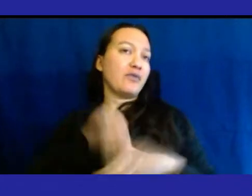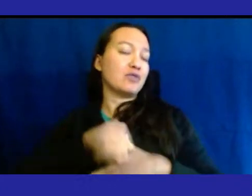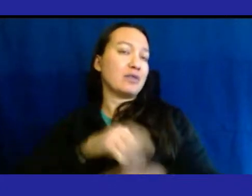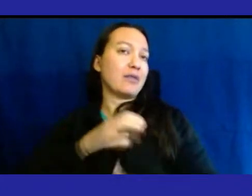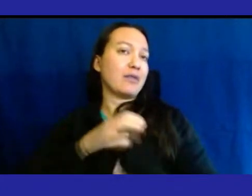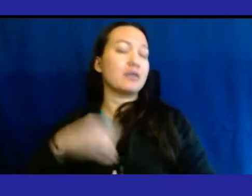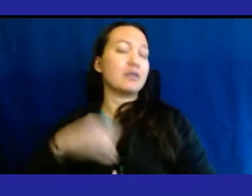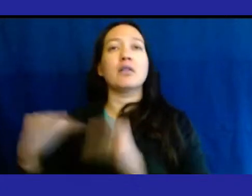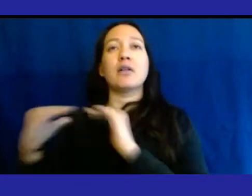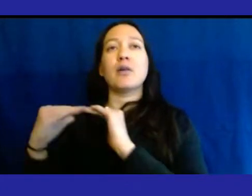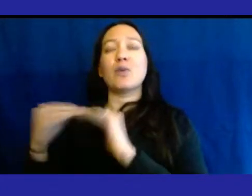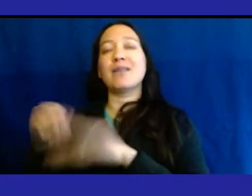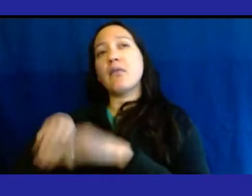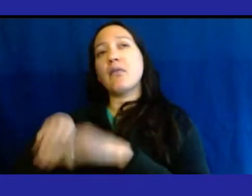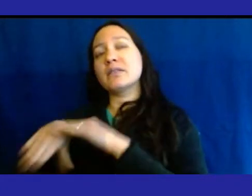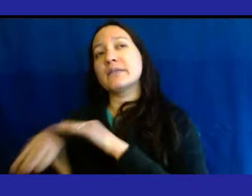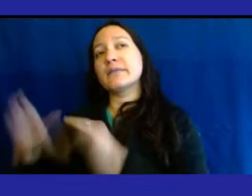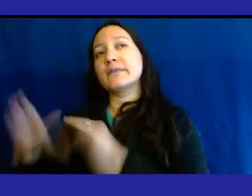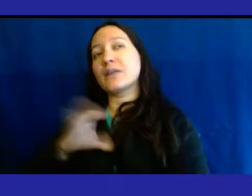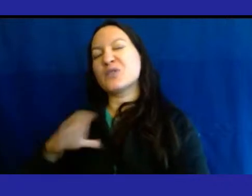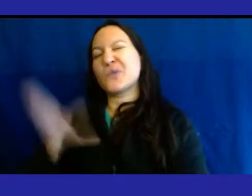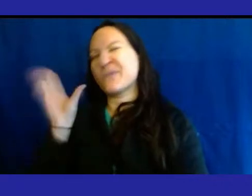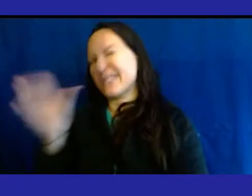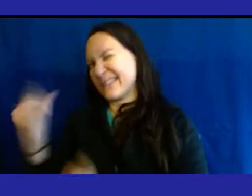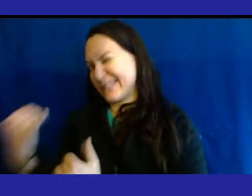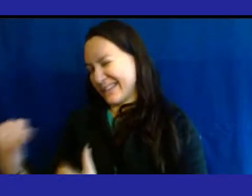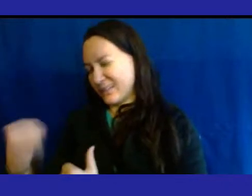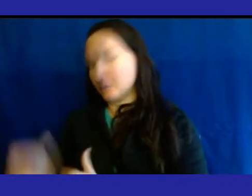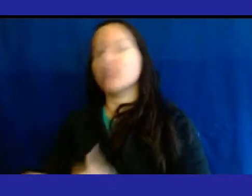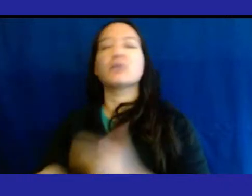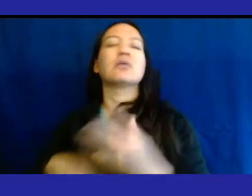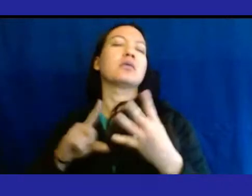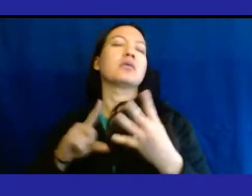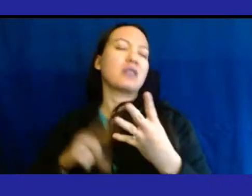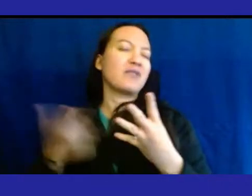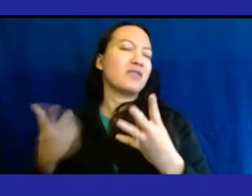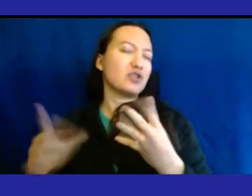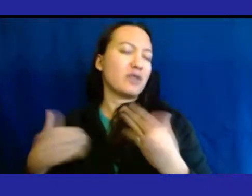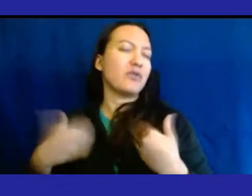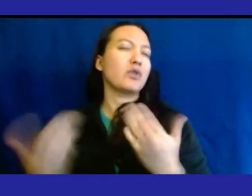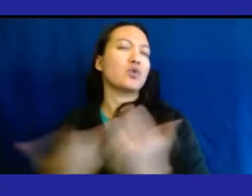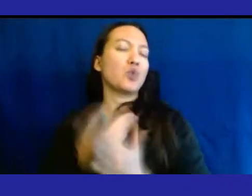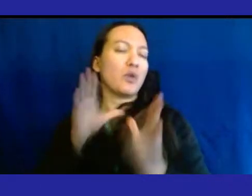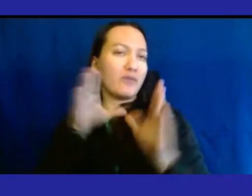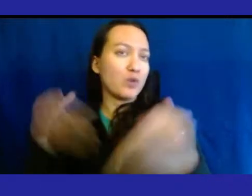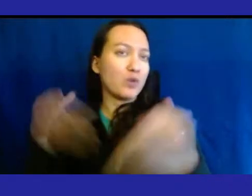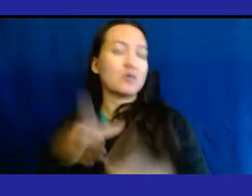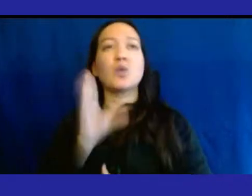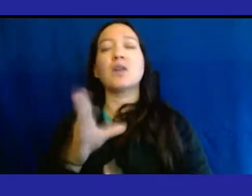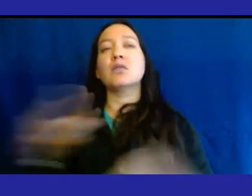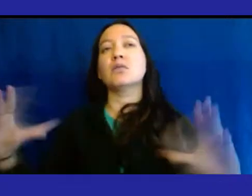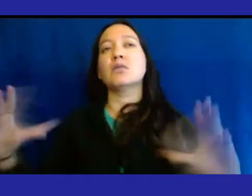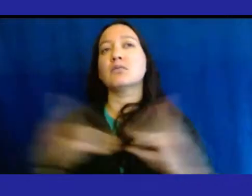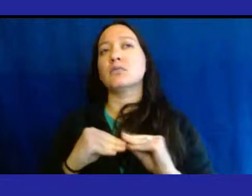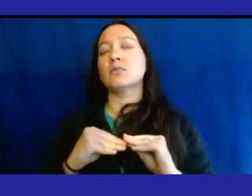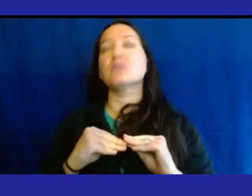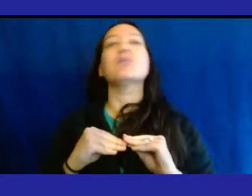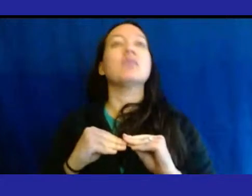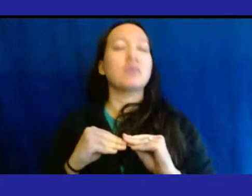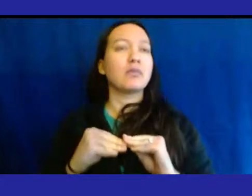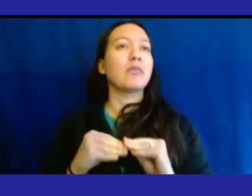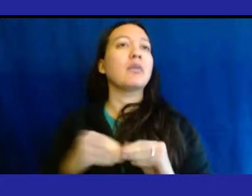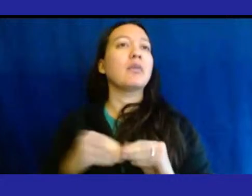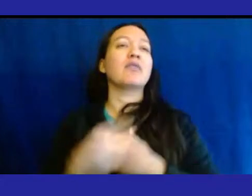Access Council, which we'll be presenting today. And then, as I stated, we have a new focus, and we will be convening a new council to advise us